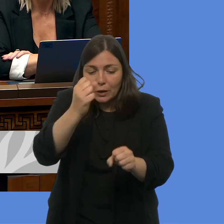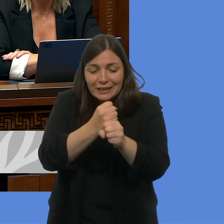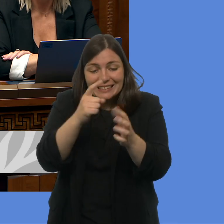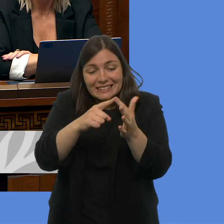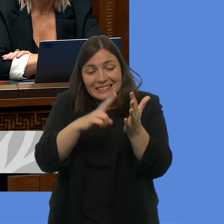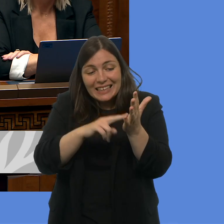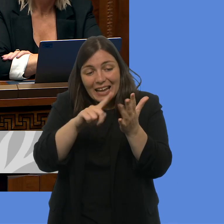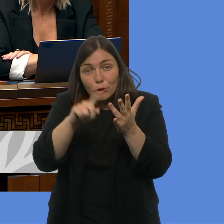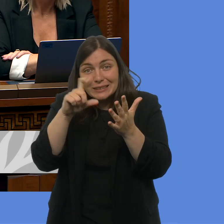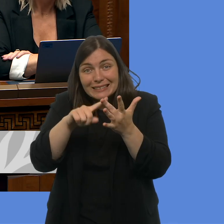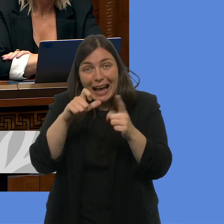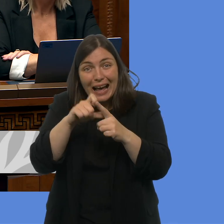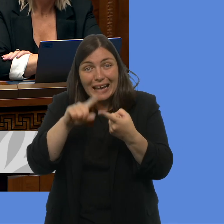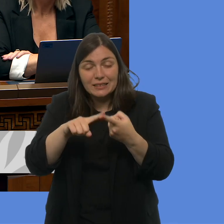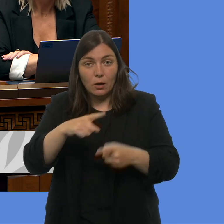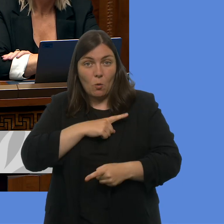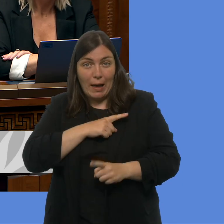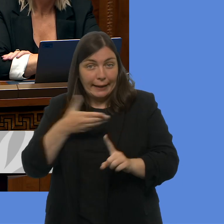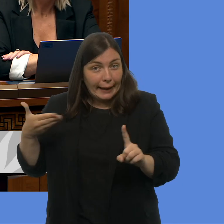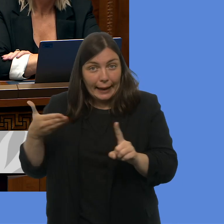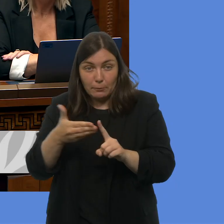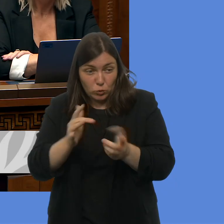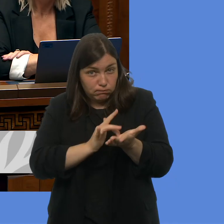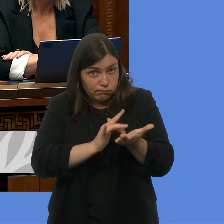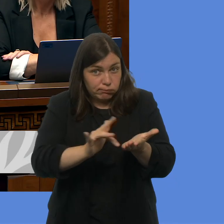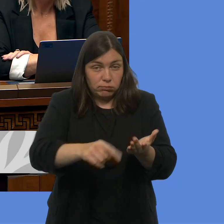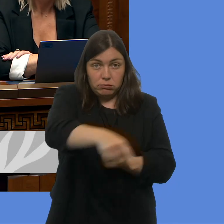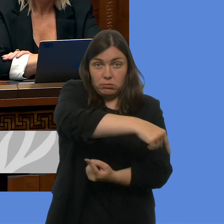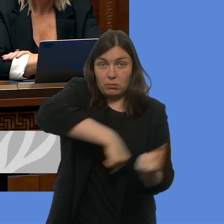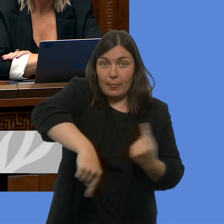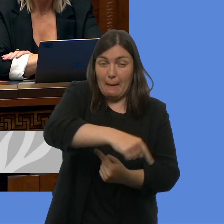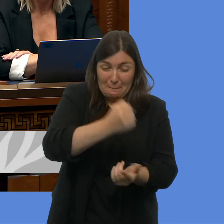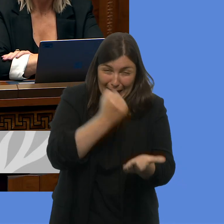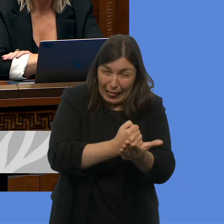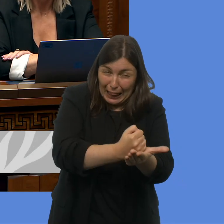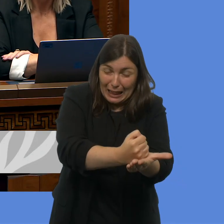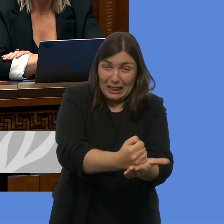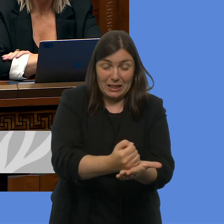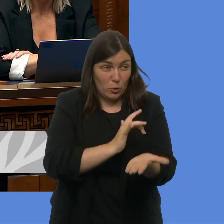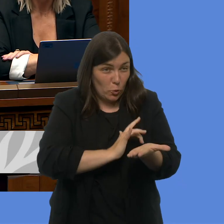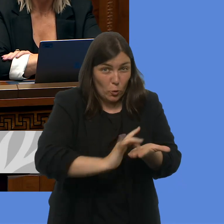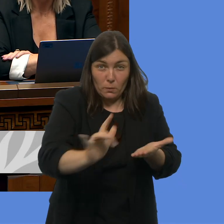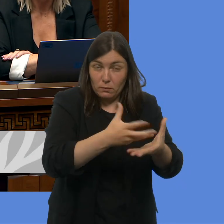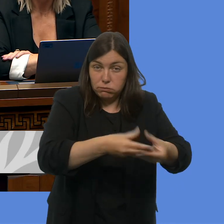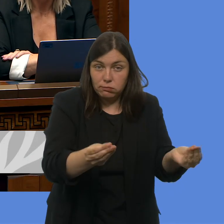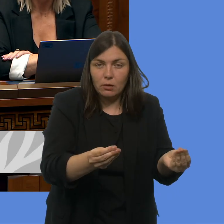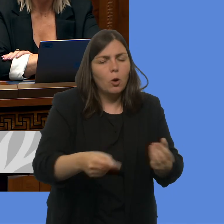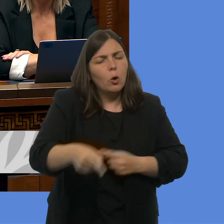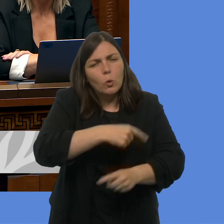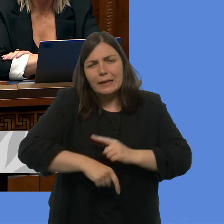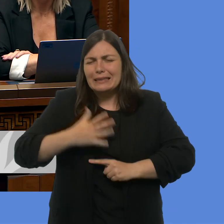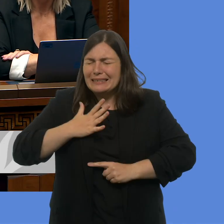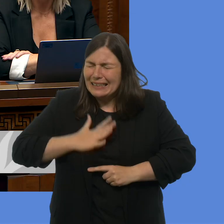ethnic cleansing, and it's state-directed killing, and we are all need to do everything that we can to end this horror